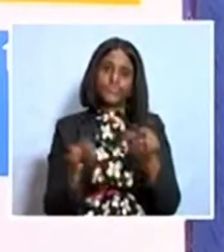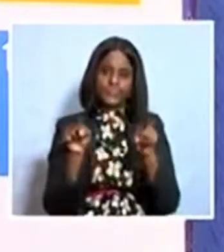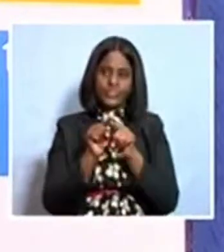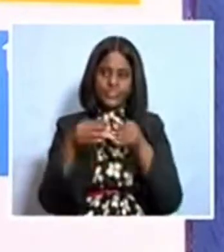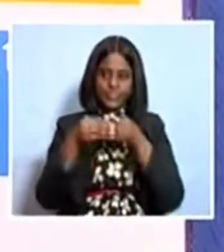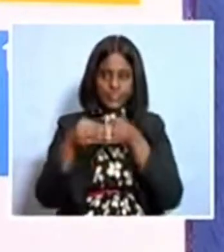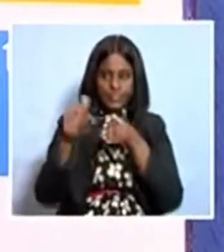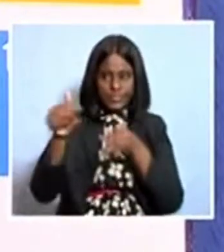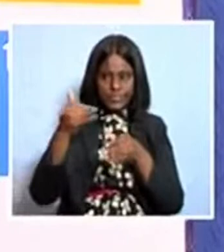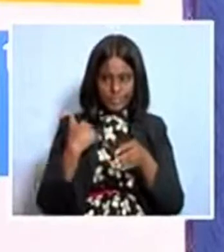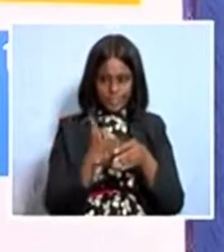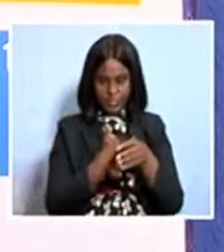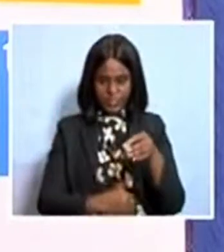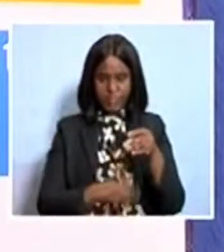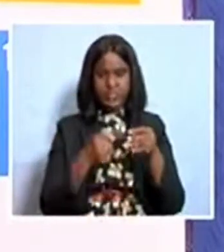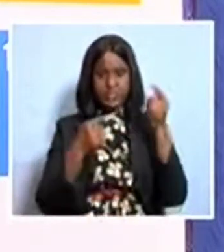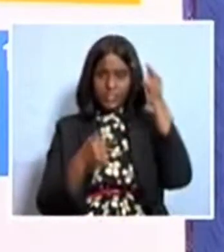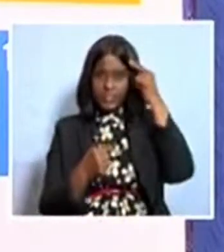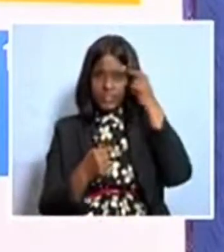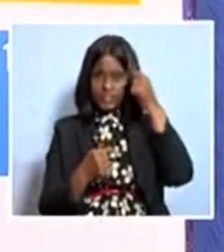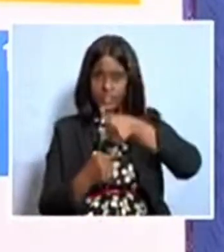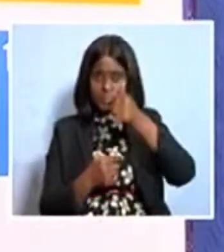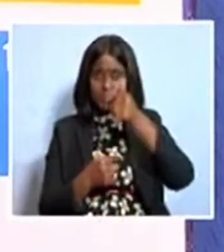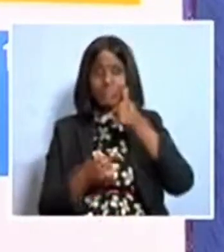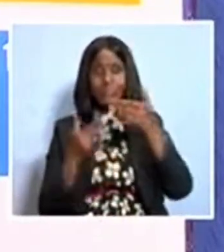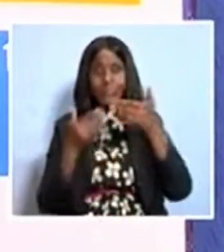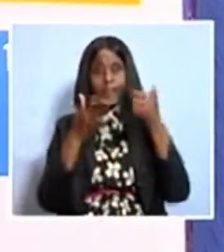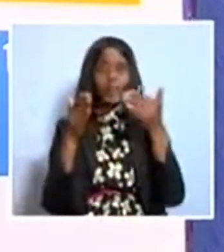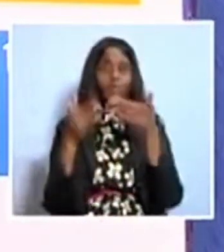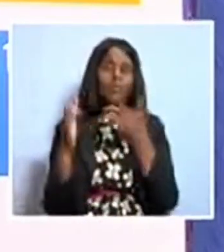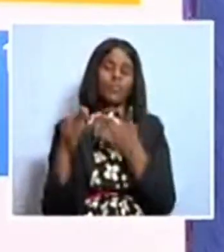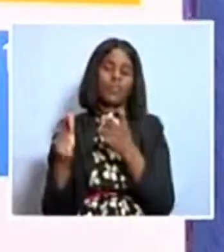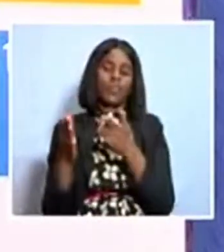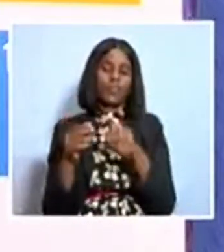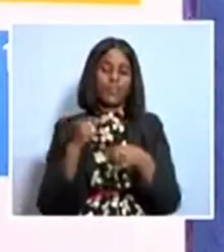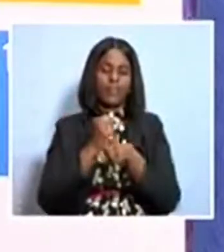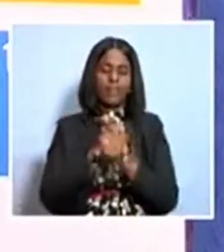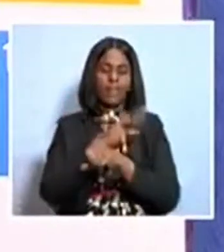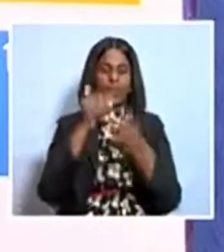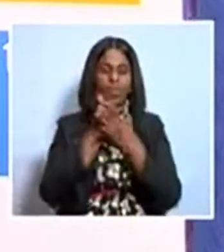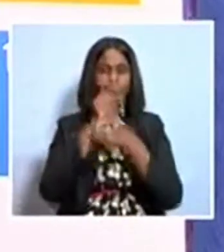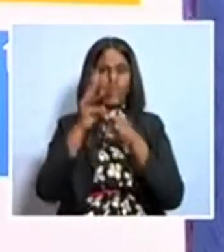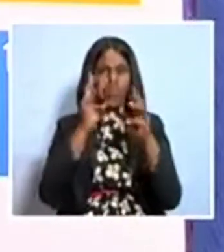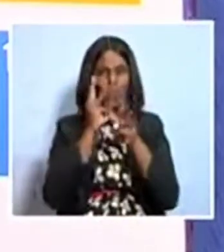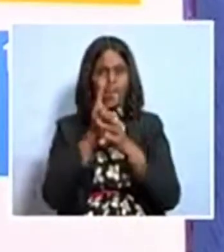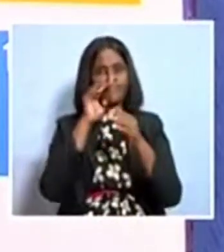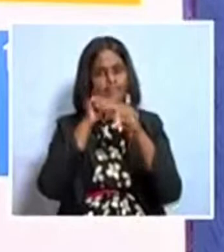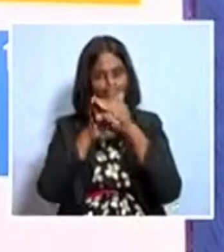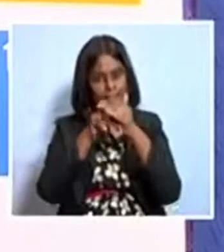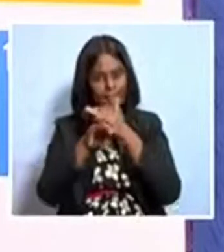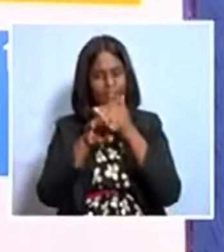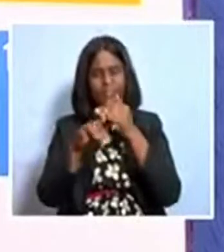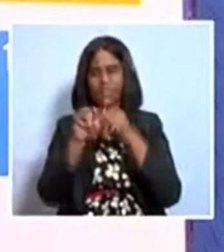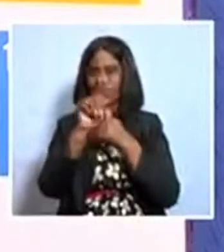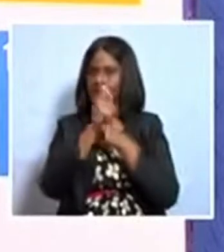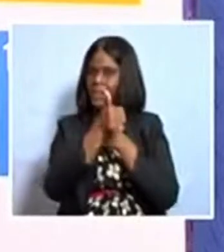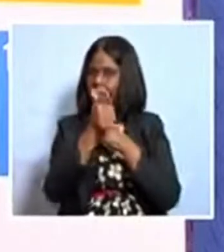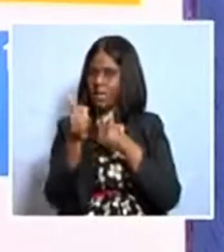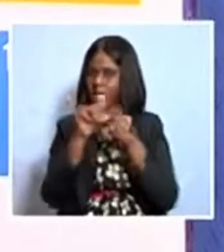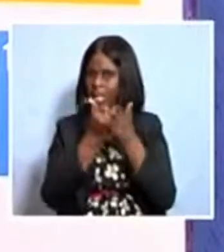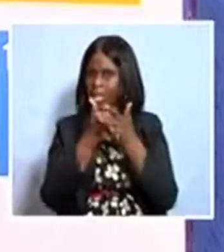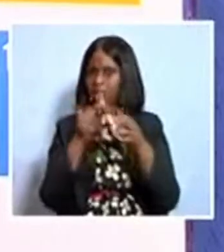Chinese government to open up, to make the whole world to be accessible to each other through